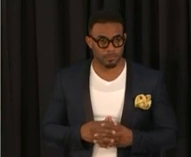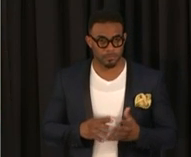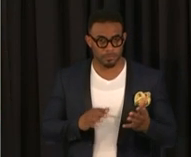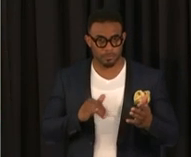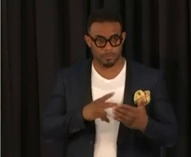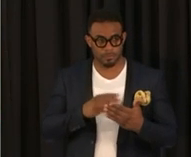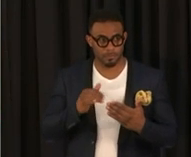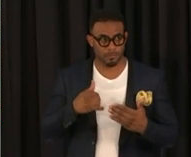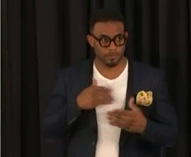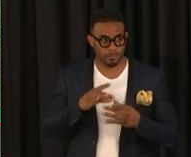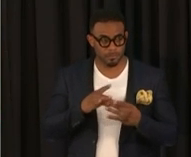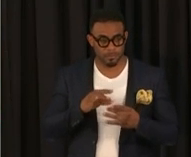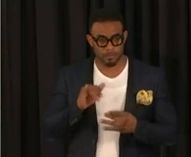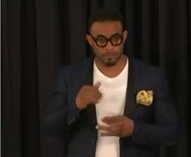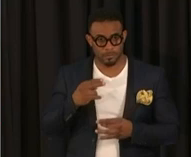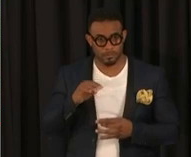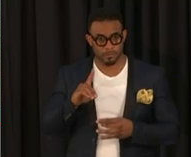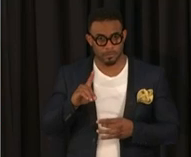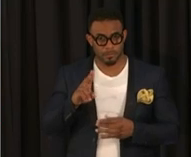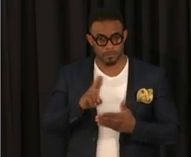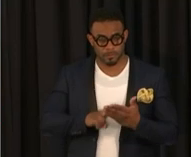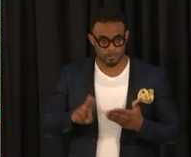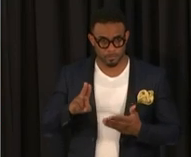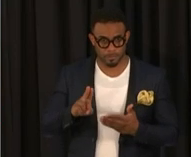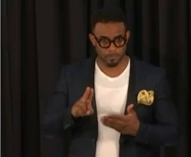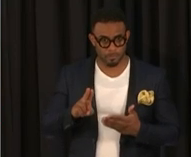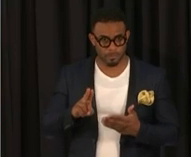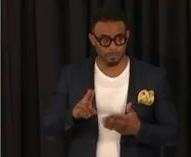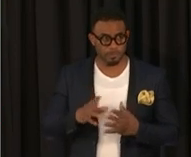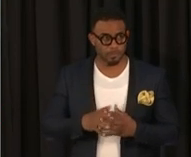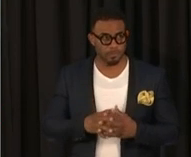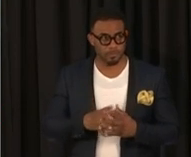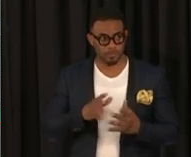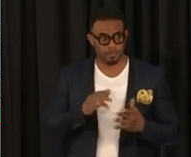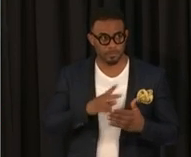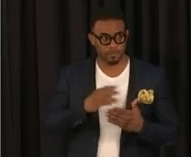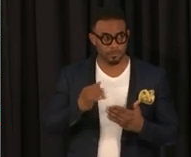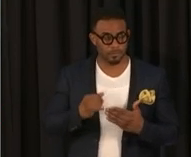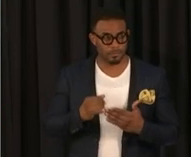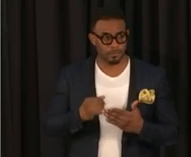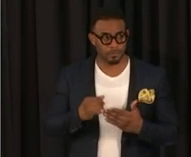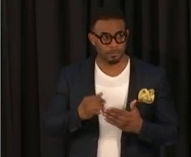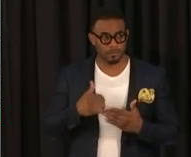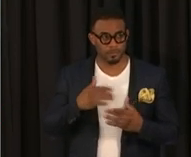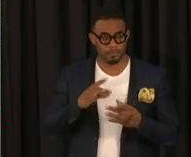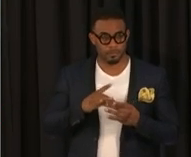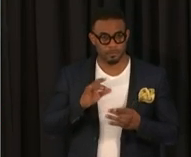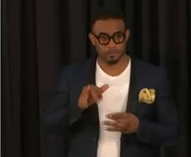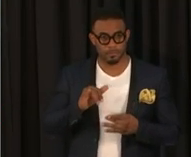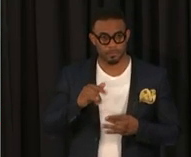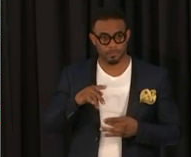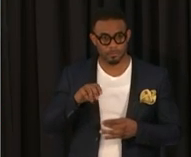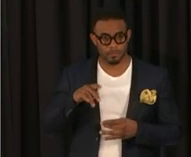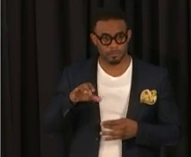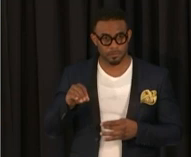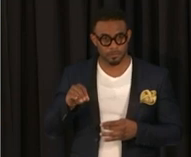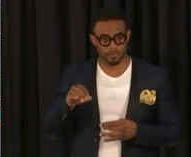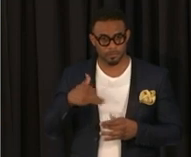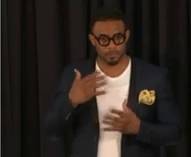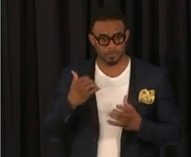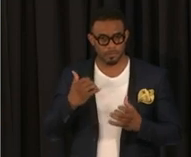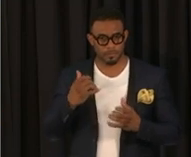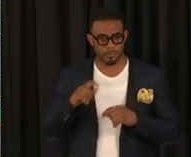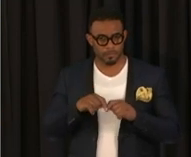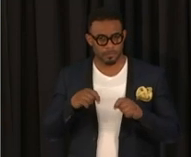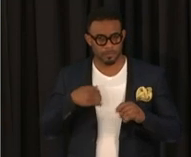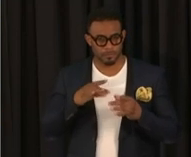So, yeah, this is the project that I mentioned at Howard University. We touched on that briefly. And then this is the project that I mentioned at Pepco. And I